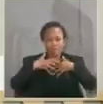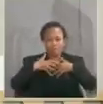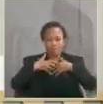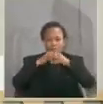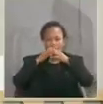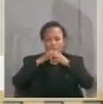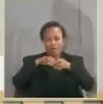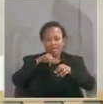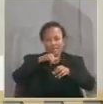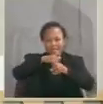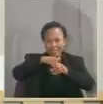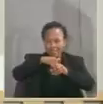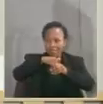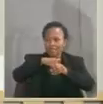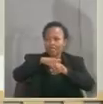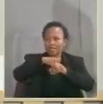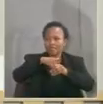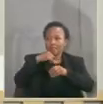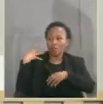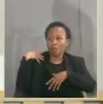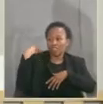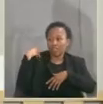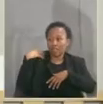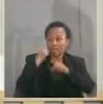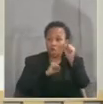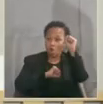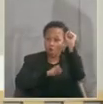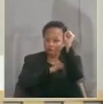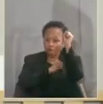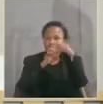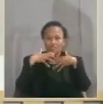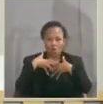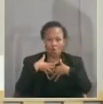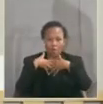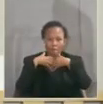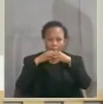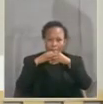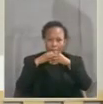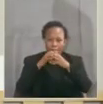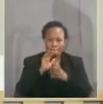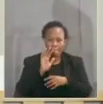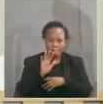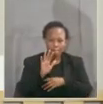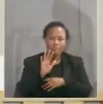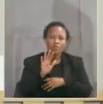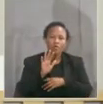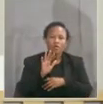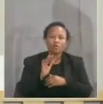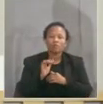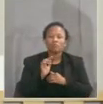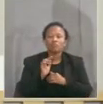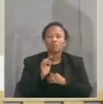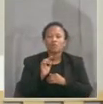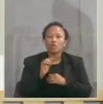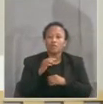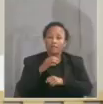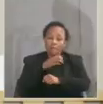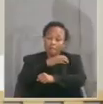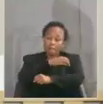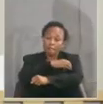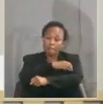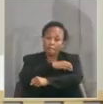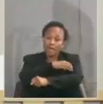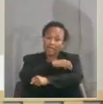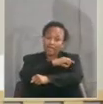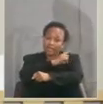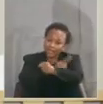interministerial committee that was specifically mandated to ensure that there